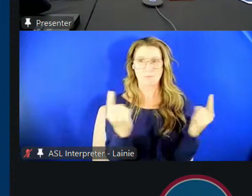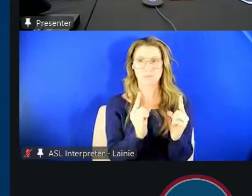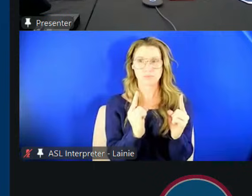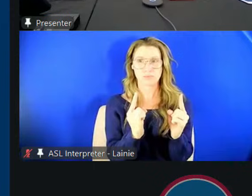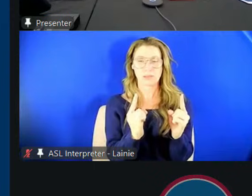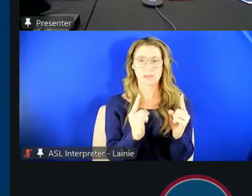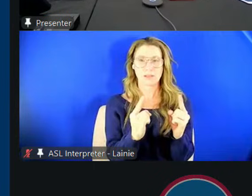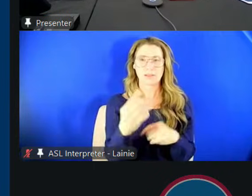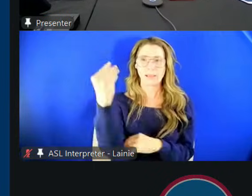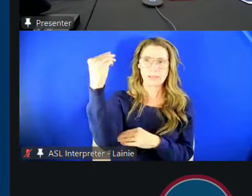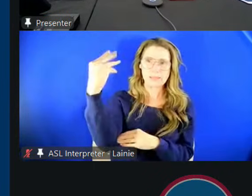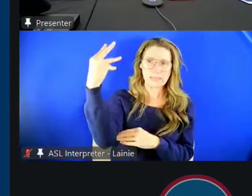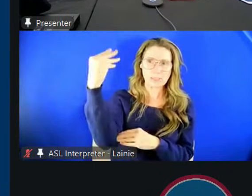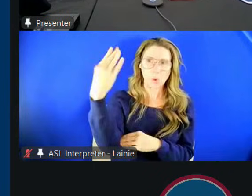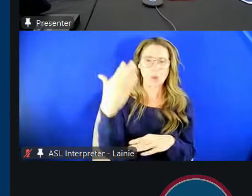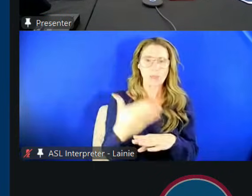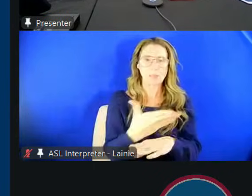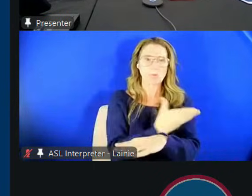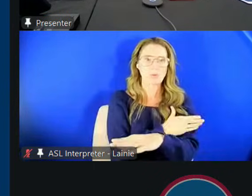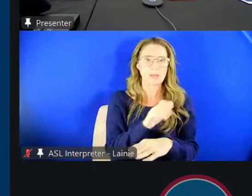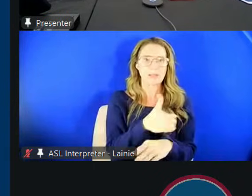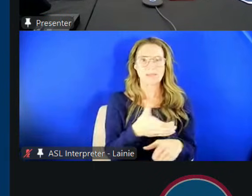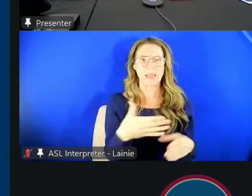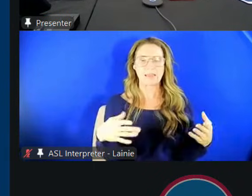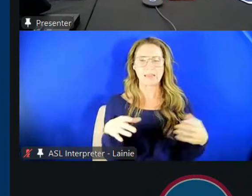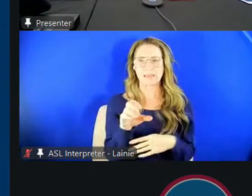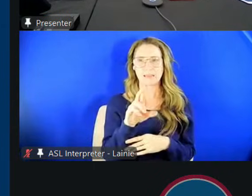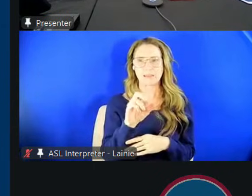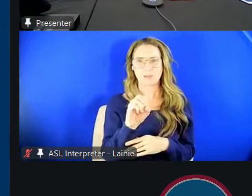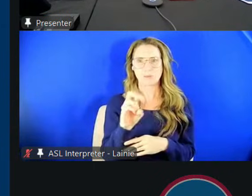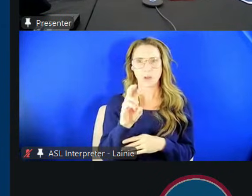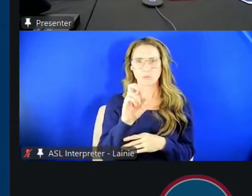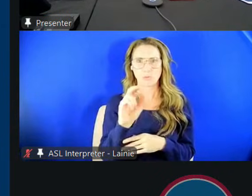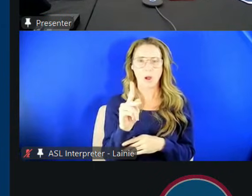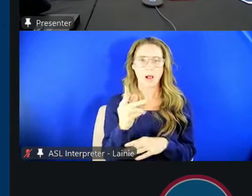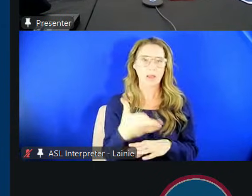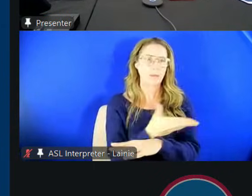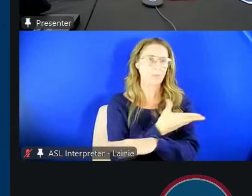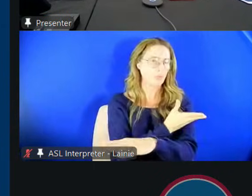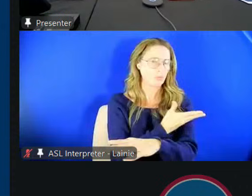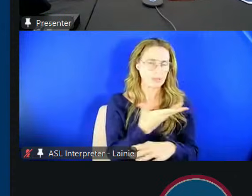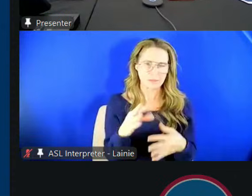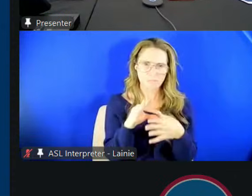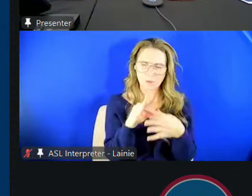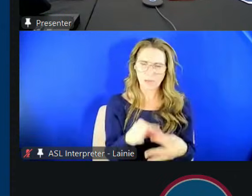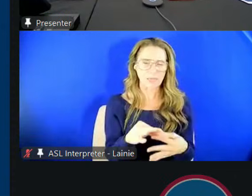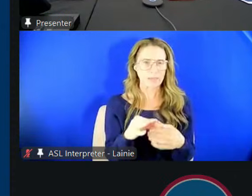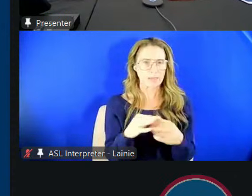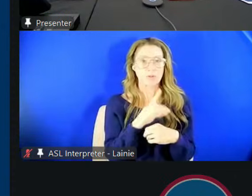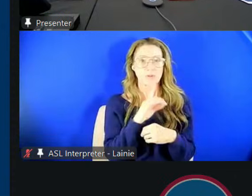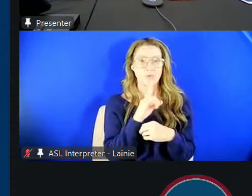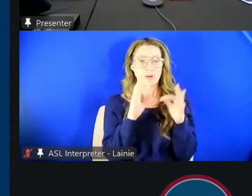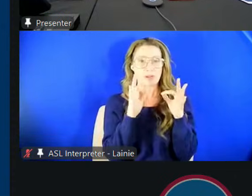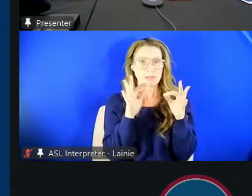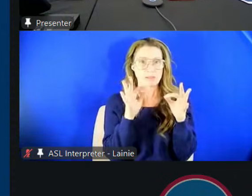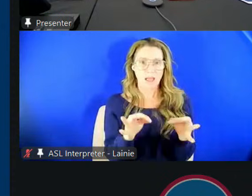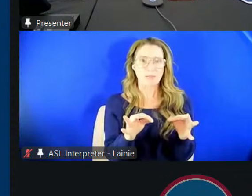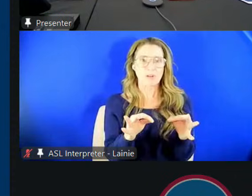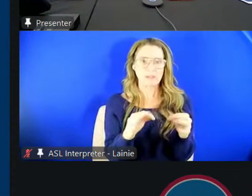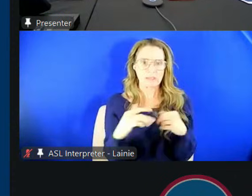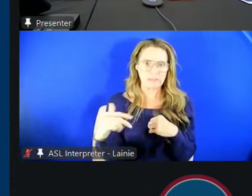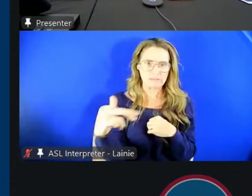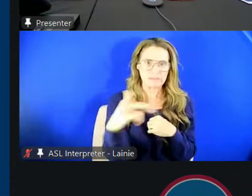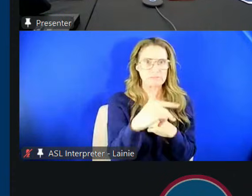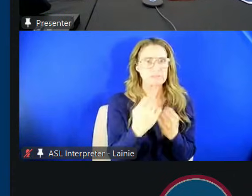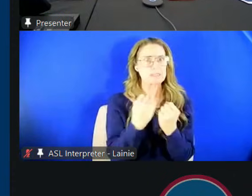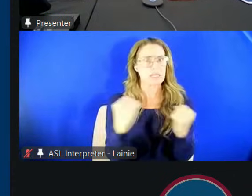Signal improvements, any crosswalk improvements associated with these. It's really, we definitely take the pedestrian